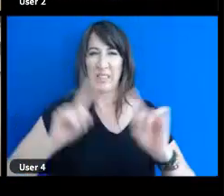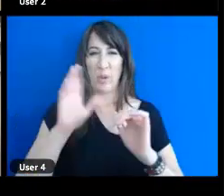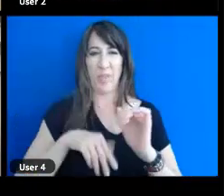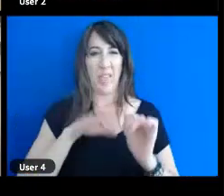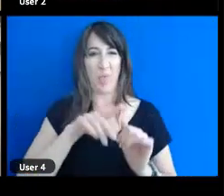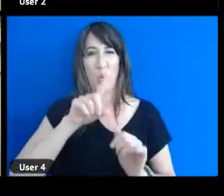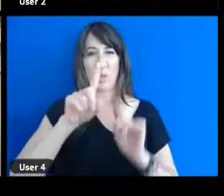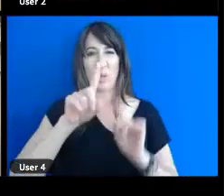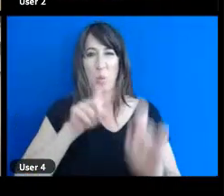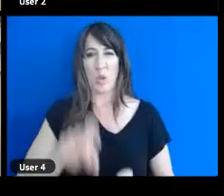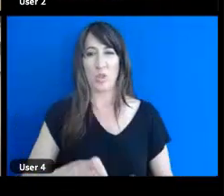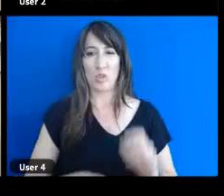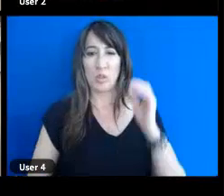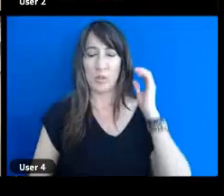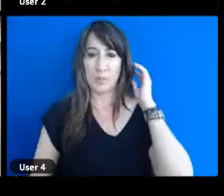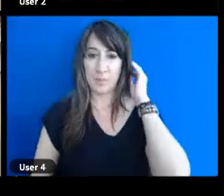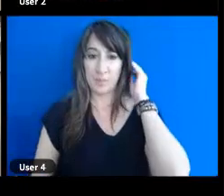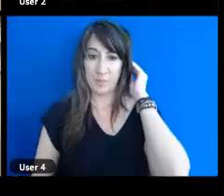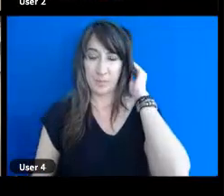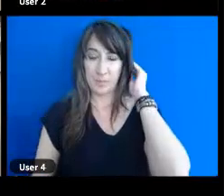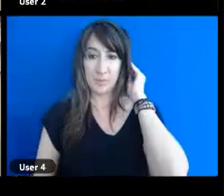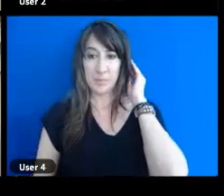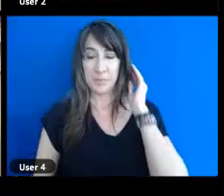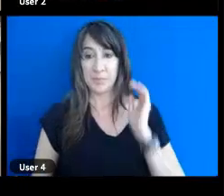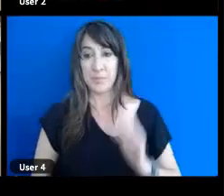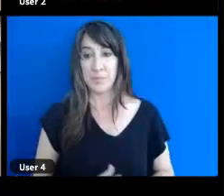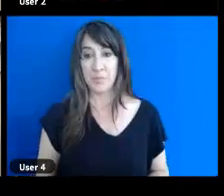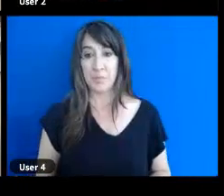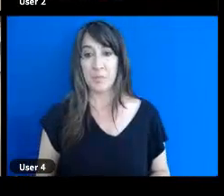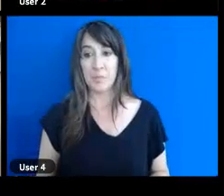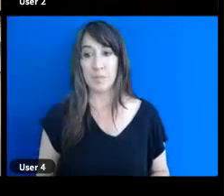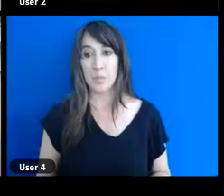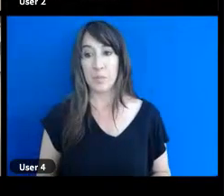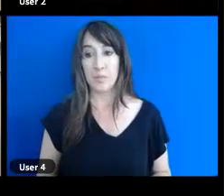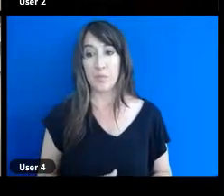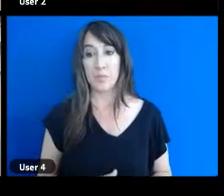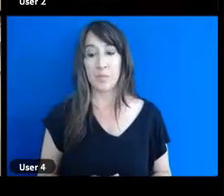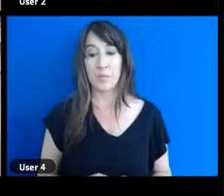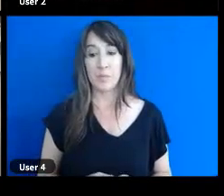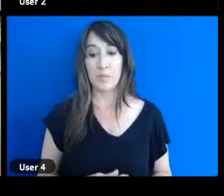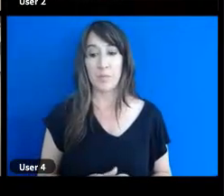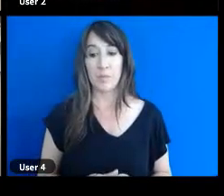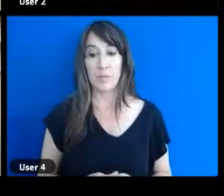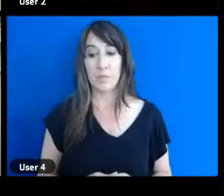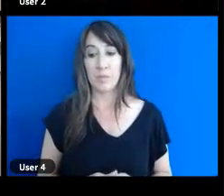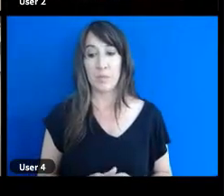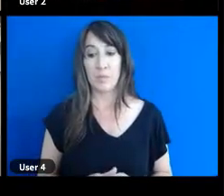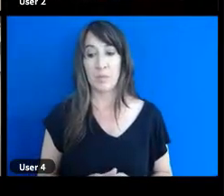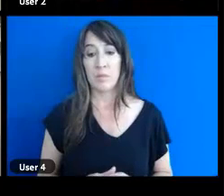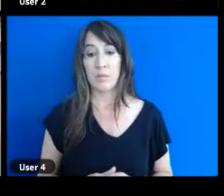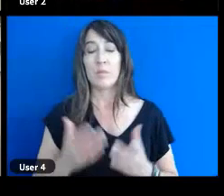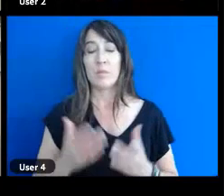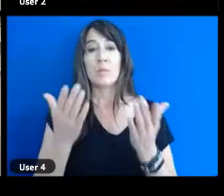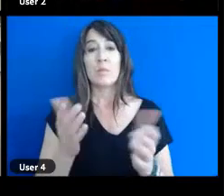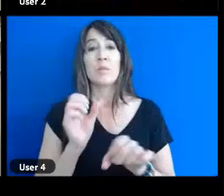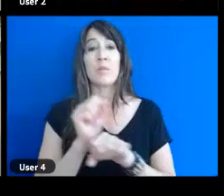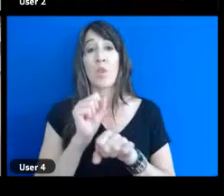more on an interview to assess that. And then finally, just a couple final points here.